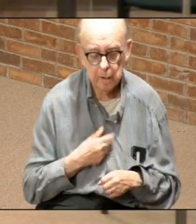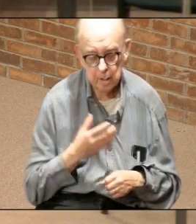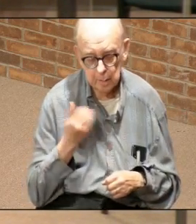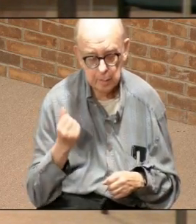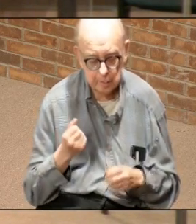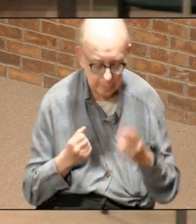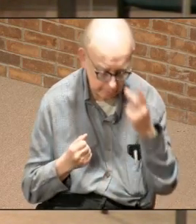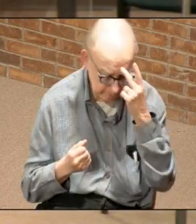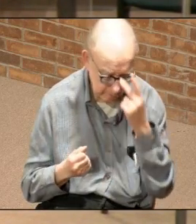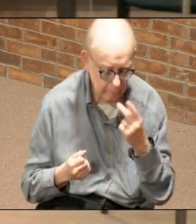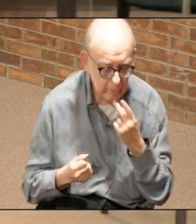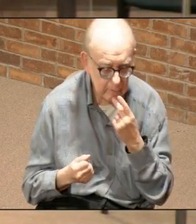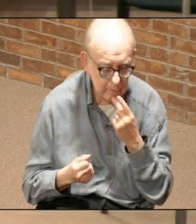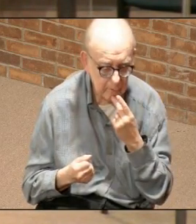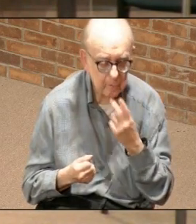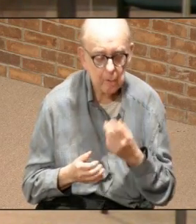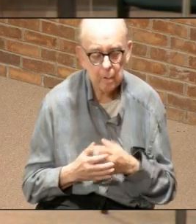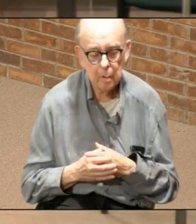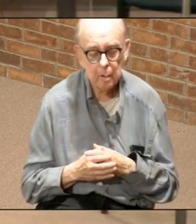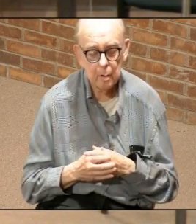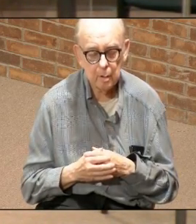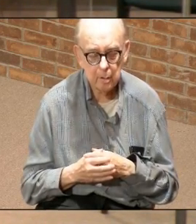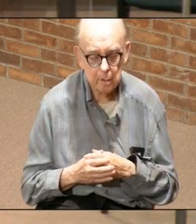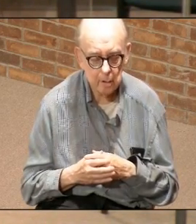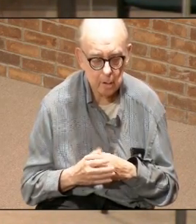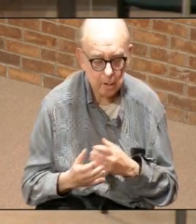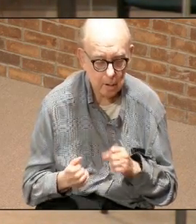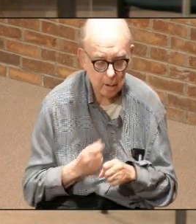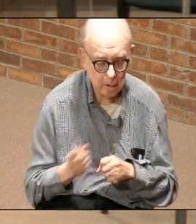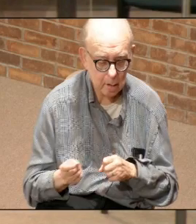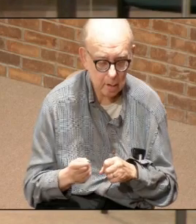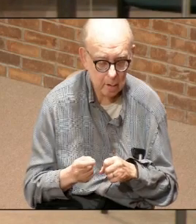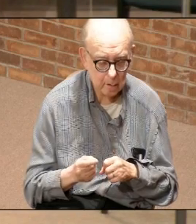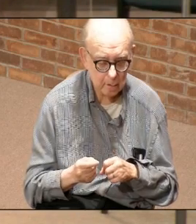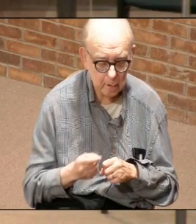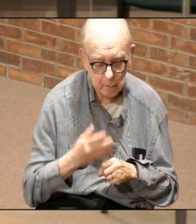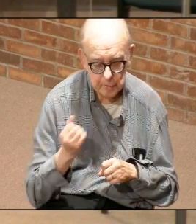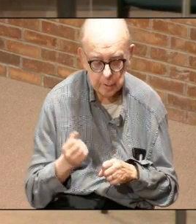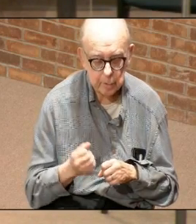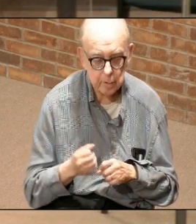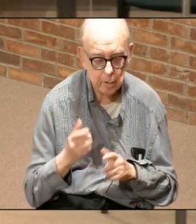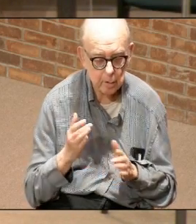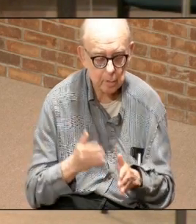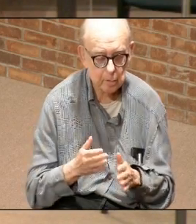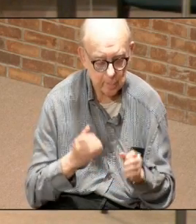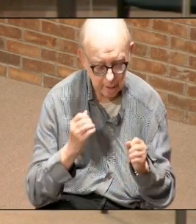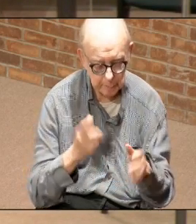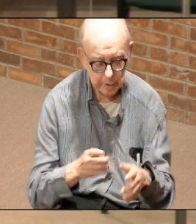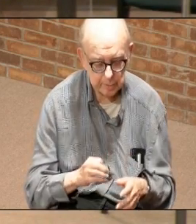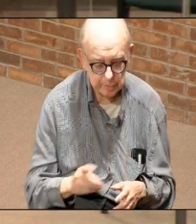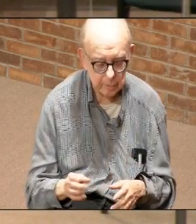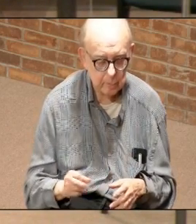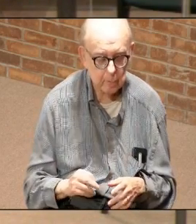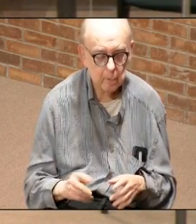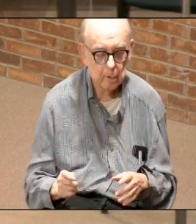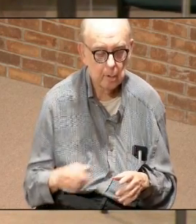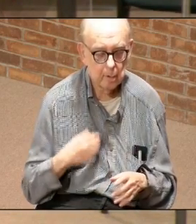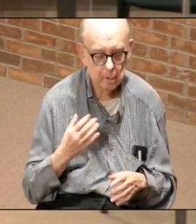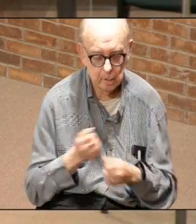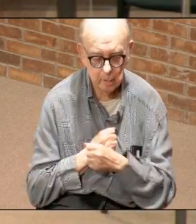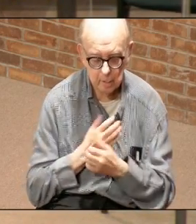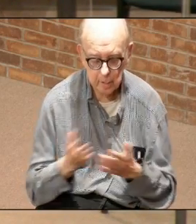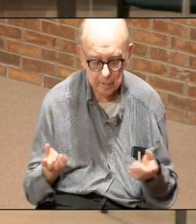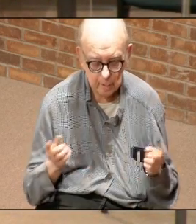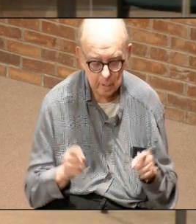better parents. It made us better parents. It makes us better grandparents. We love our kids. And when we see